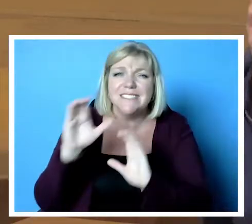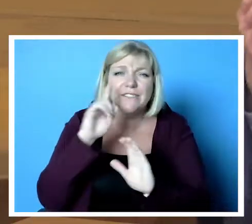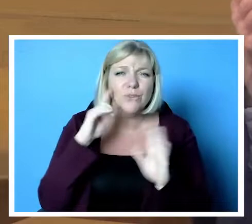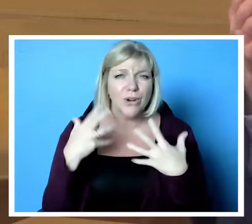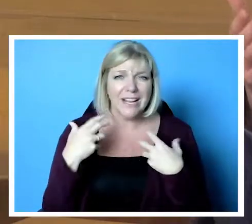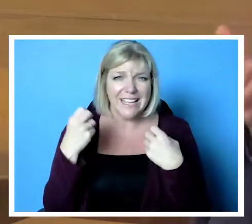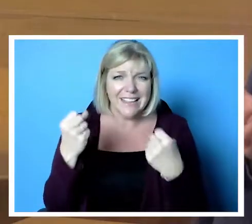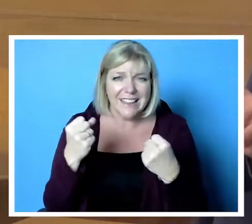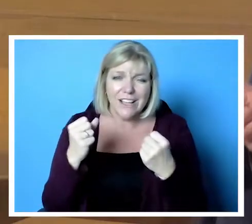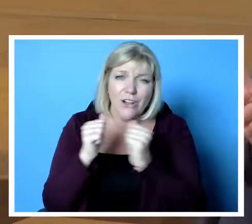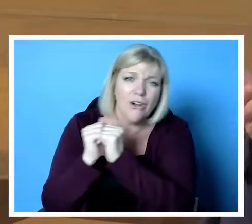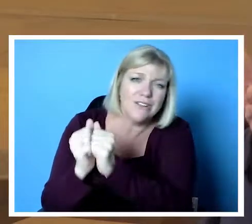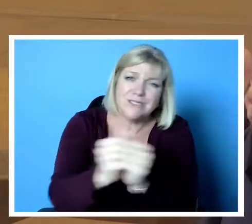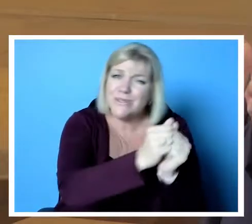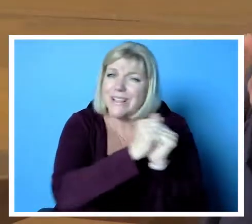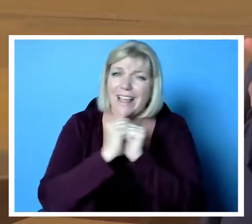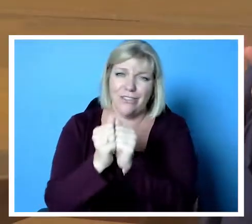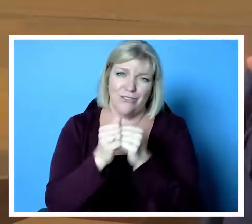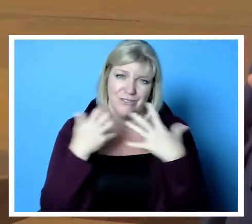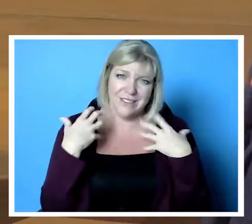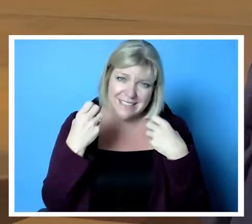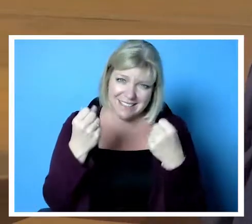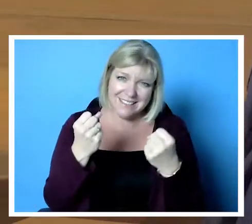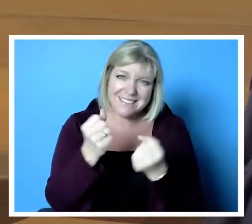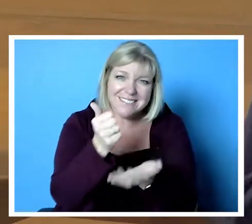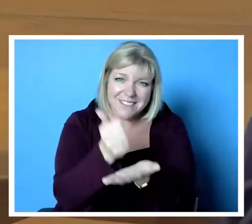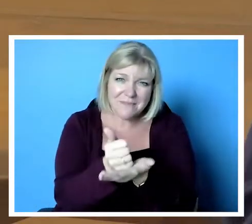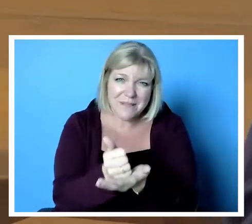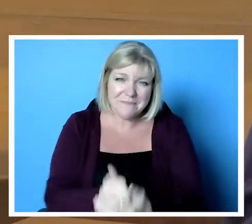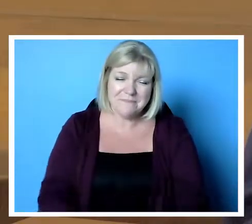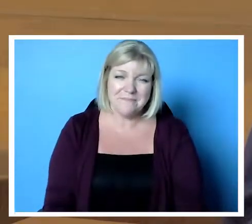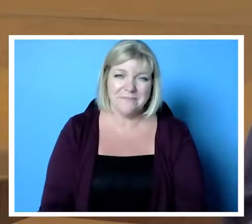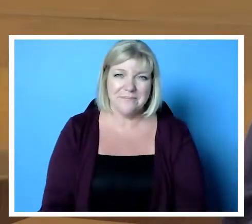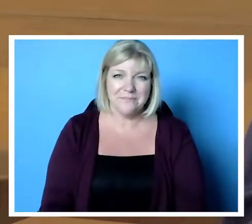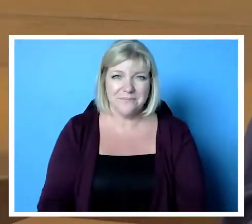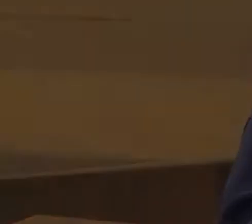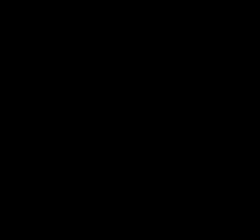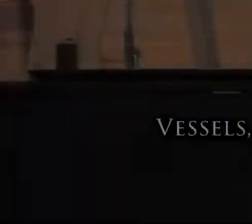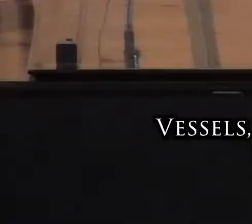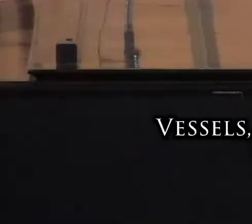healing together. Amen.